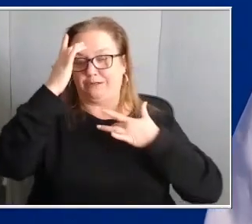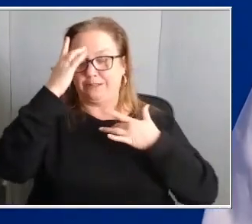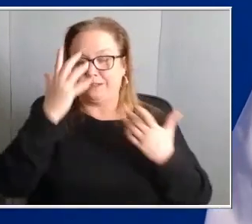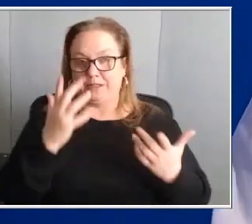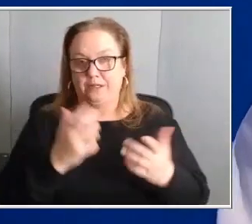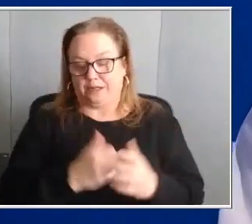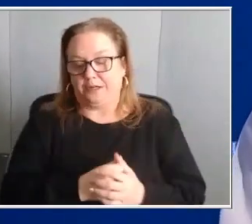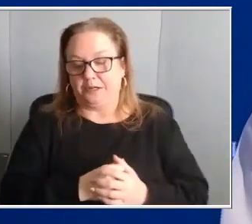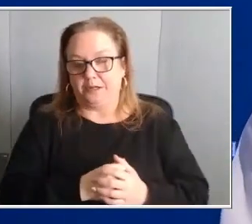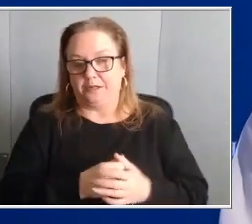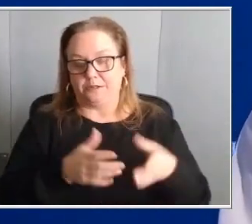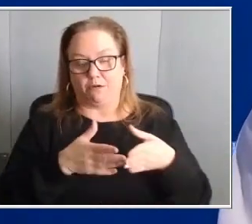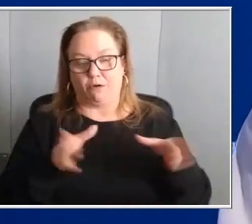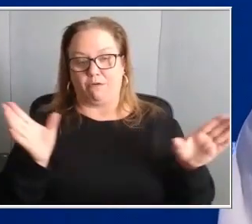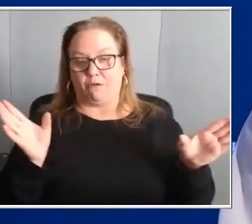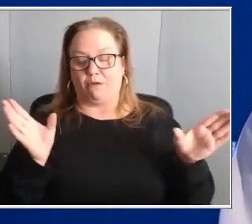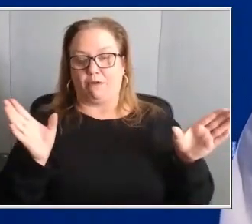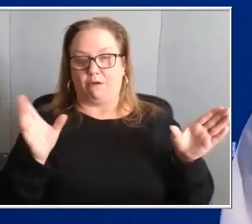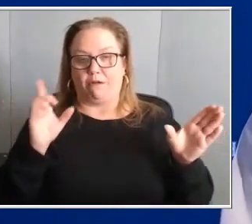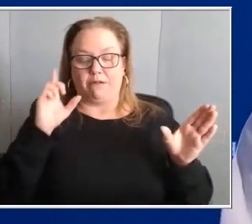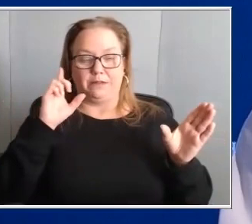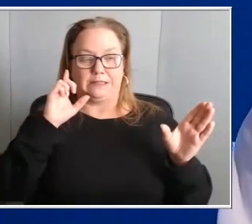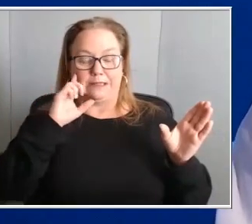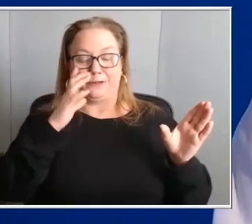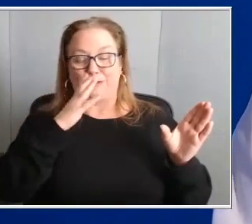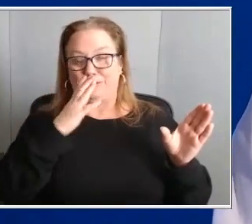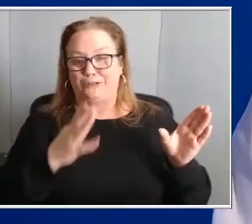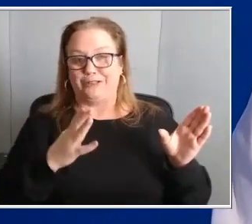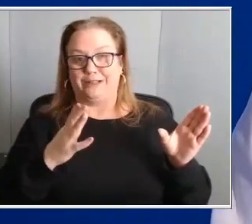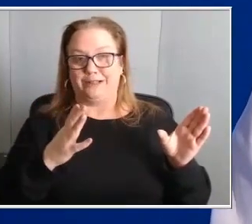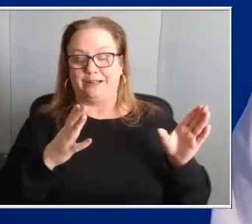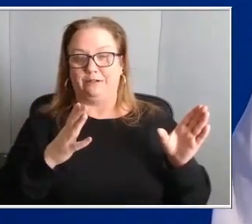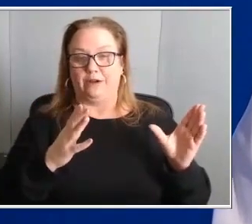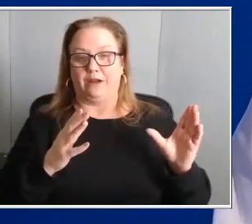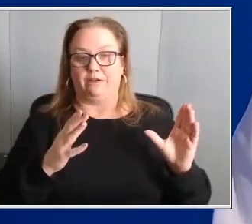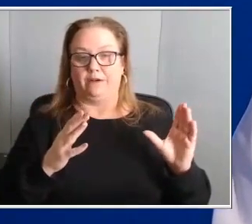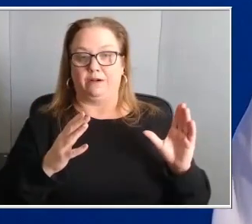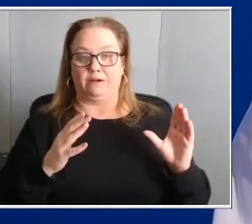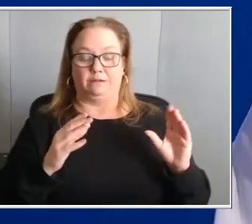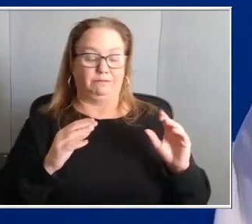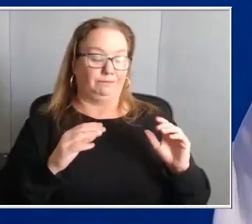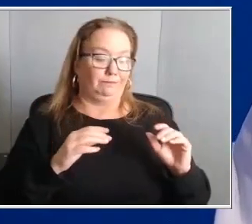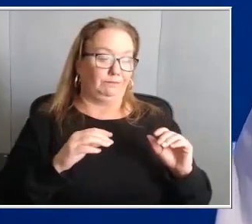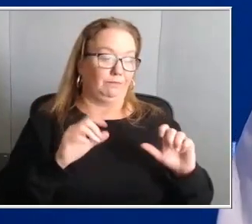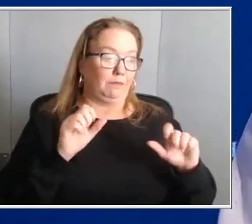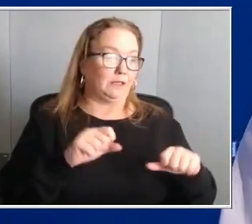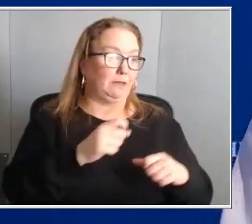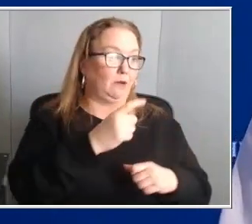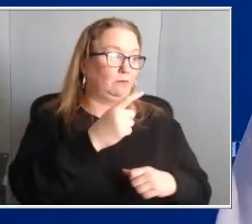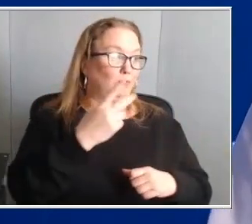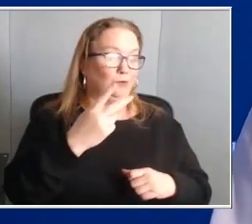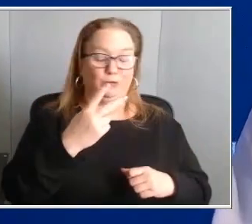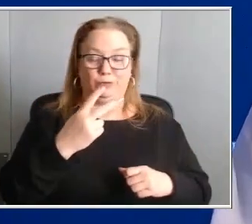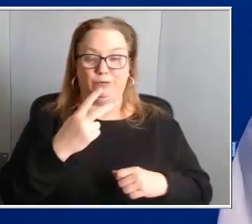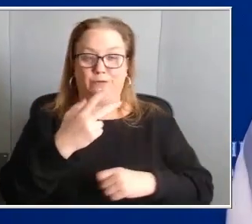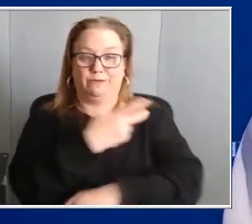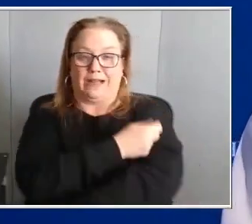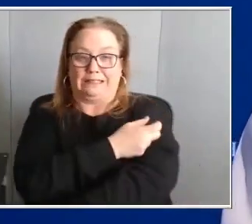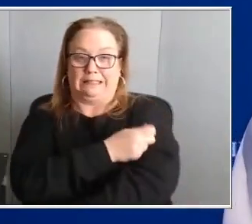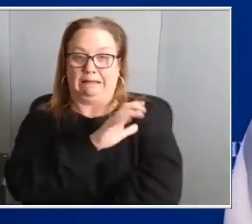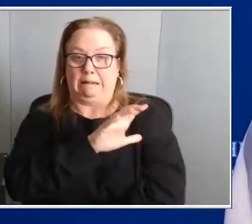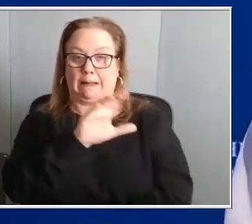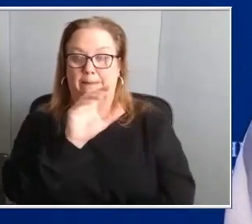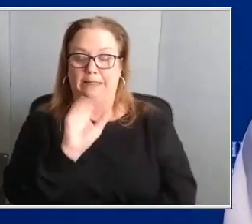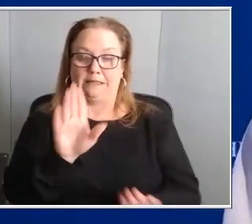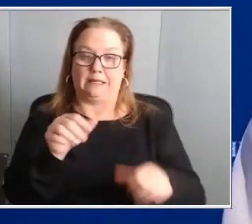just, overall, it sounds really good, and if we have more than one vaccine candidate out there, I think that's great. Gives people